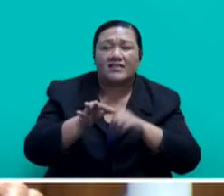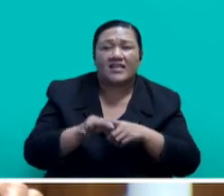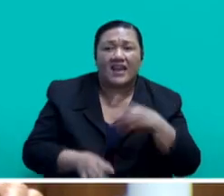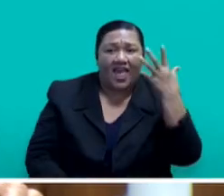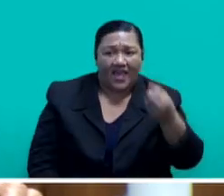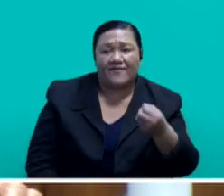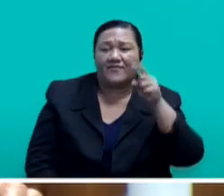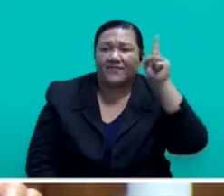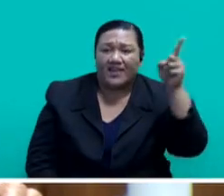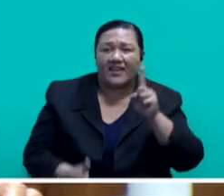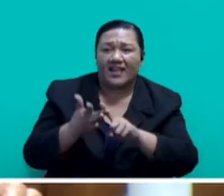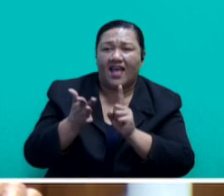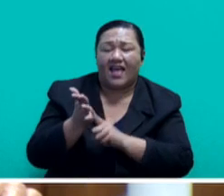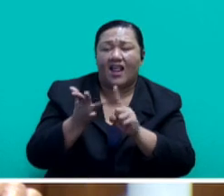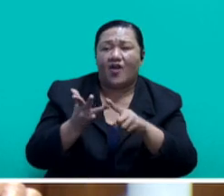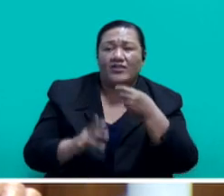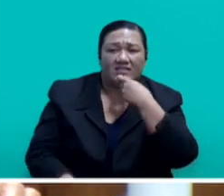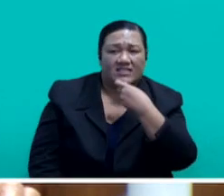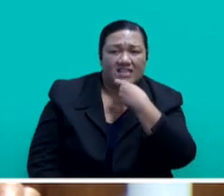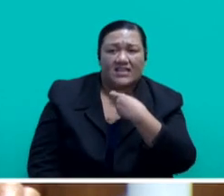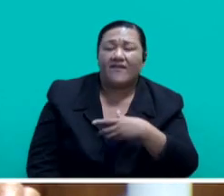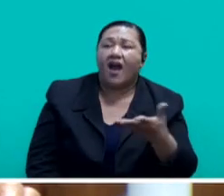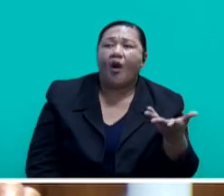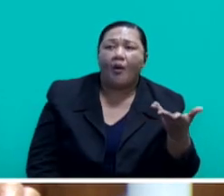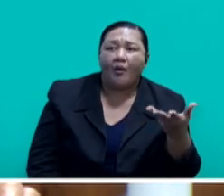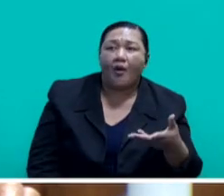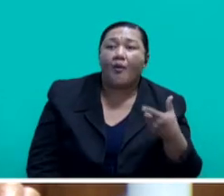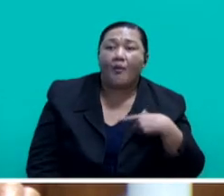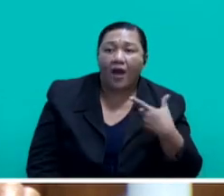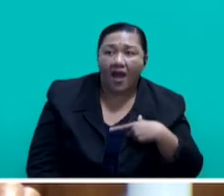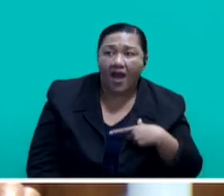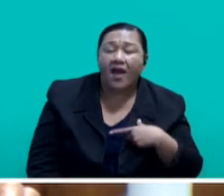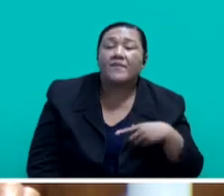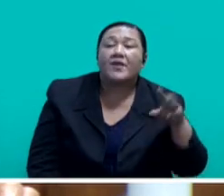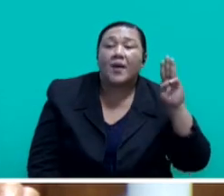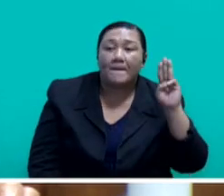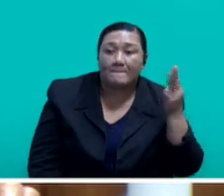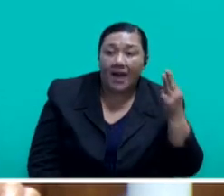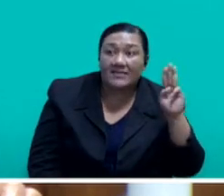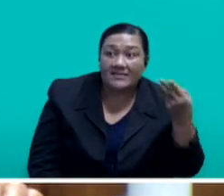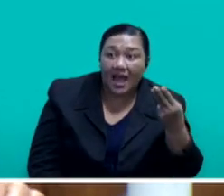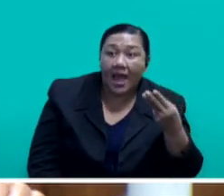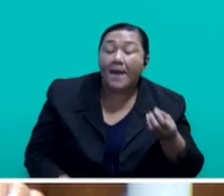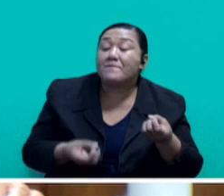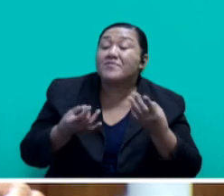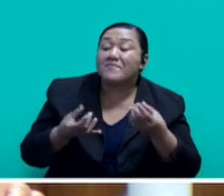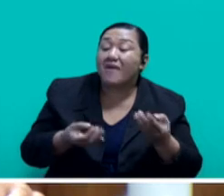him? Mr. Speaker said his master had prepared all of it for him to go and answer.